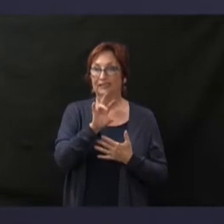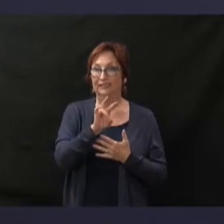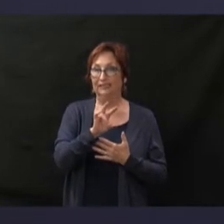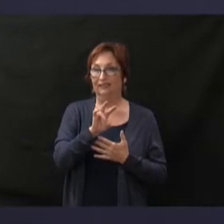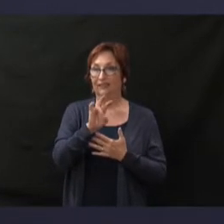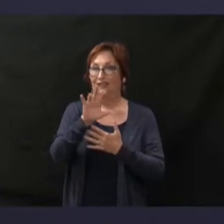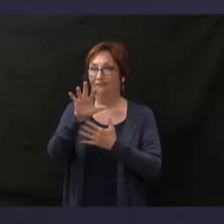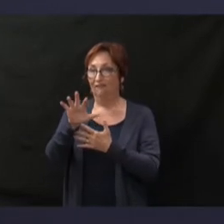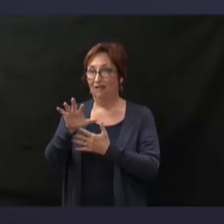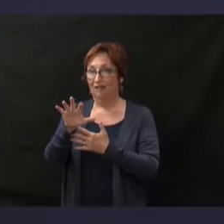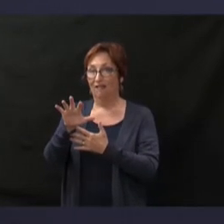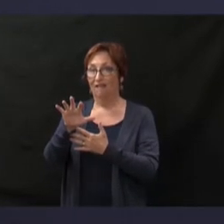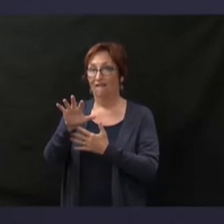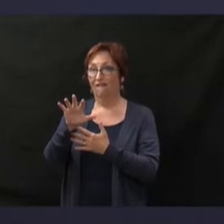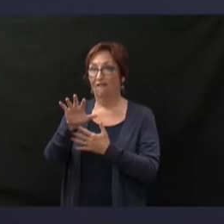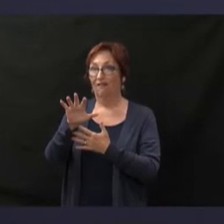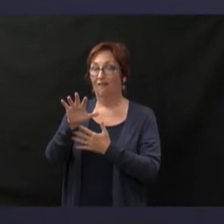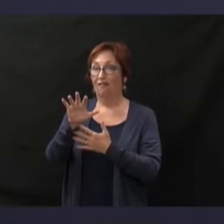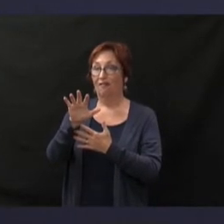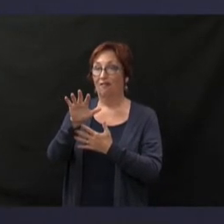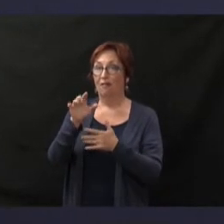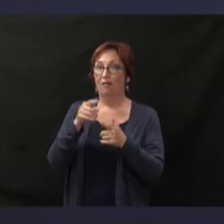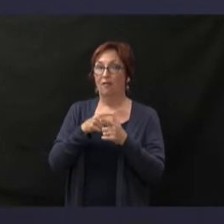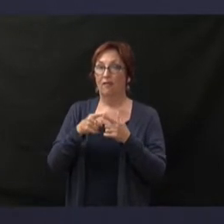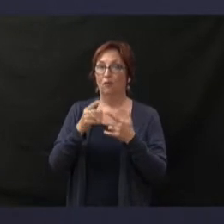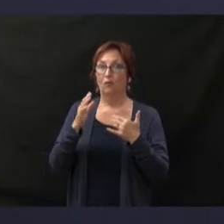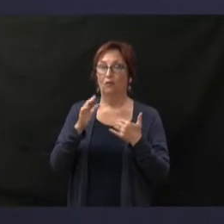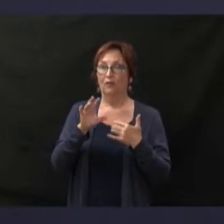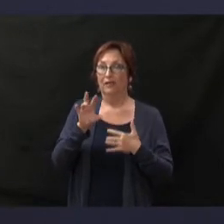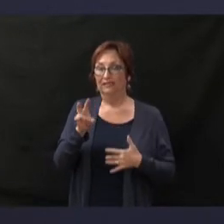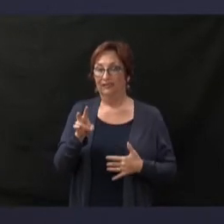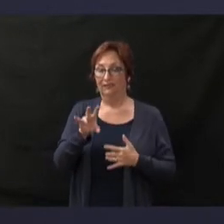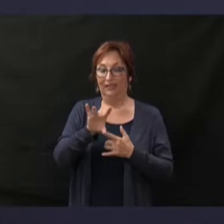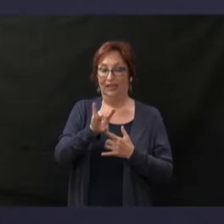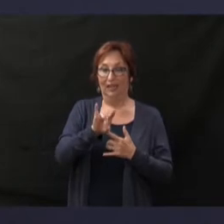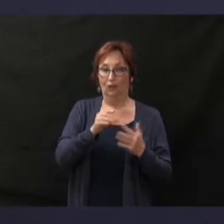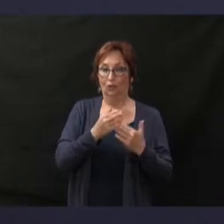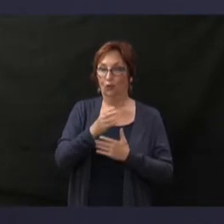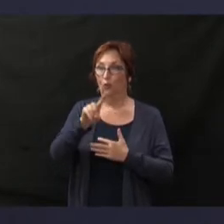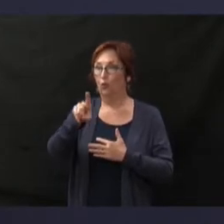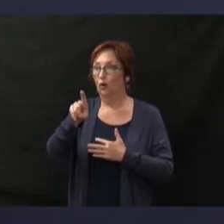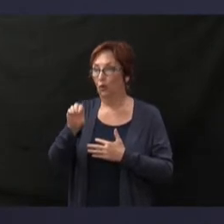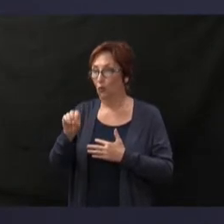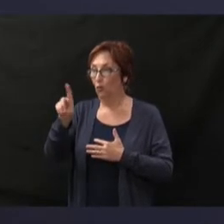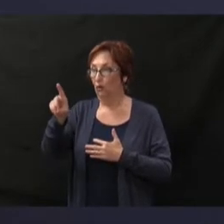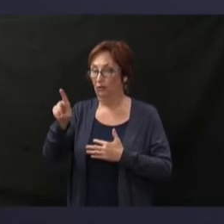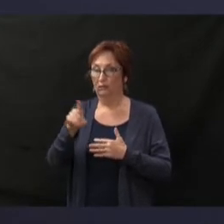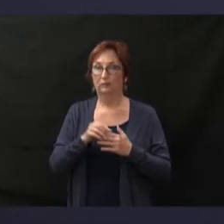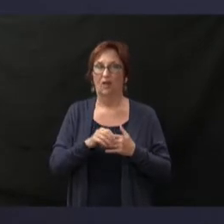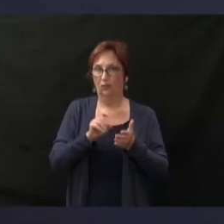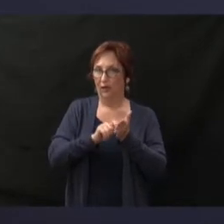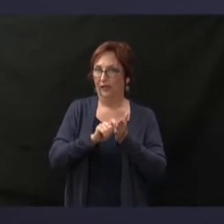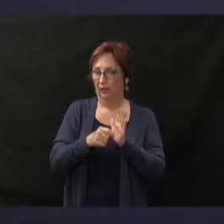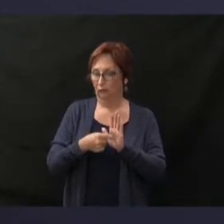75, and then we're going to go 78 through 101. Let me write that down for you.